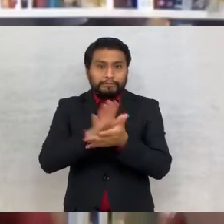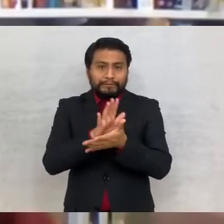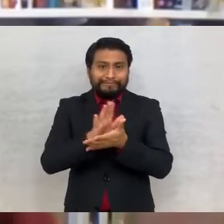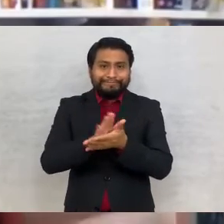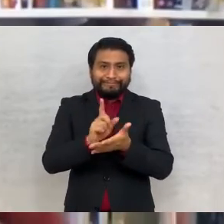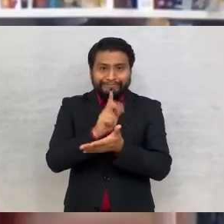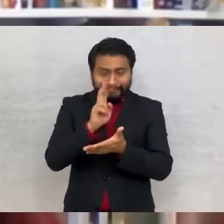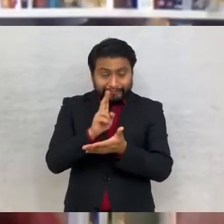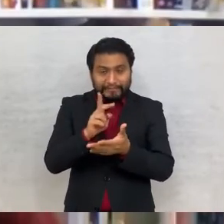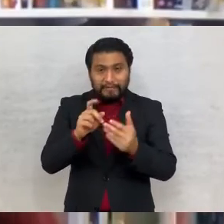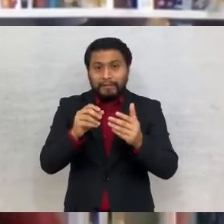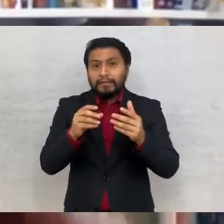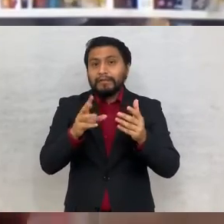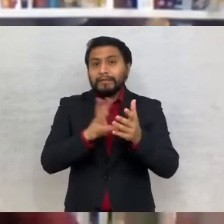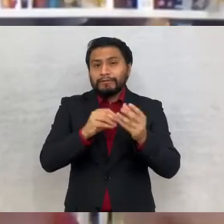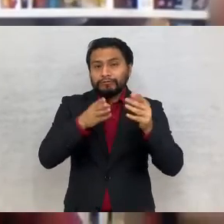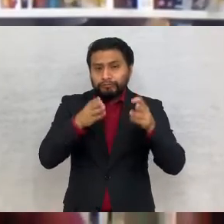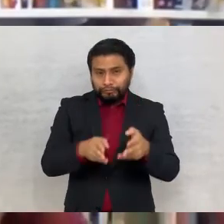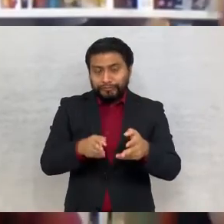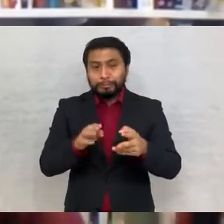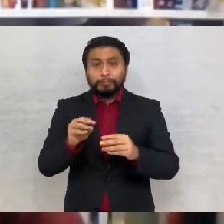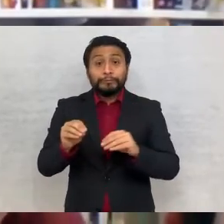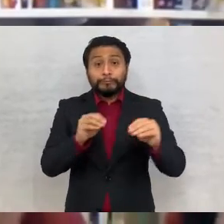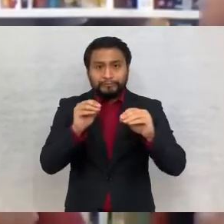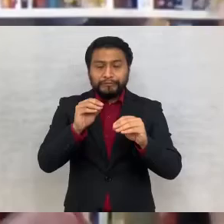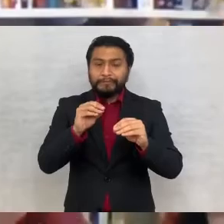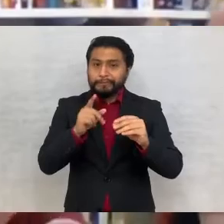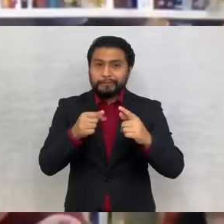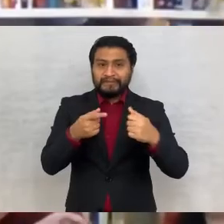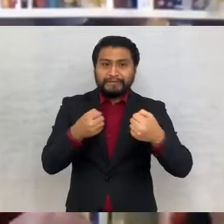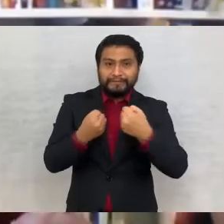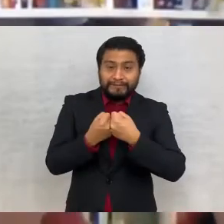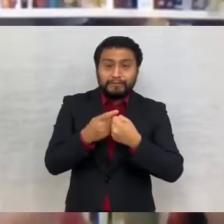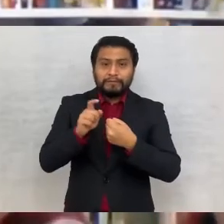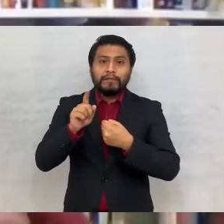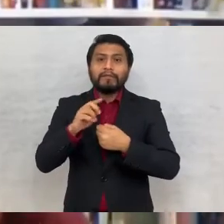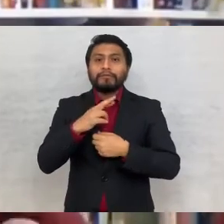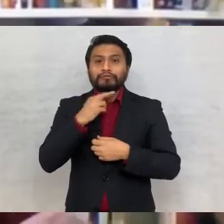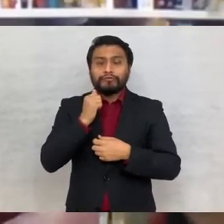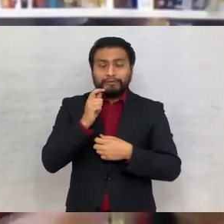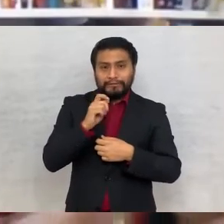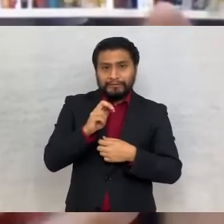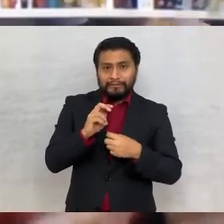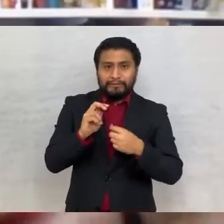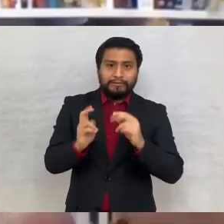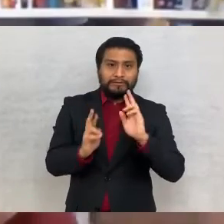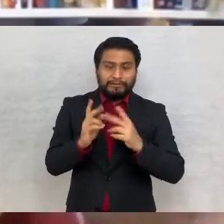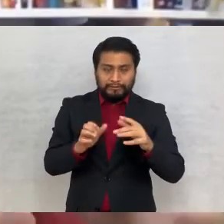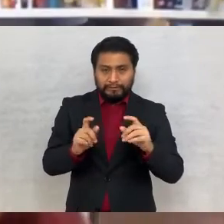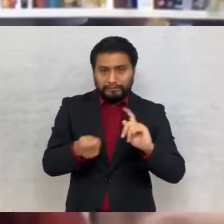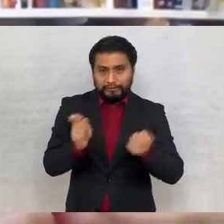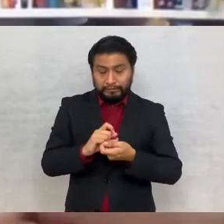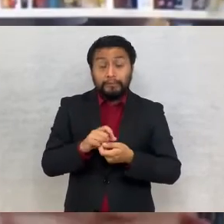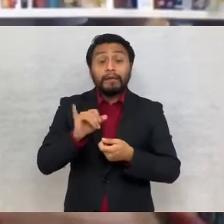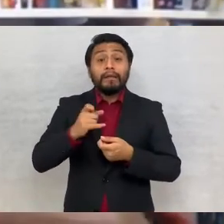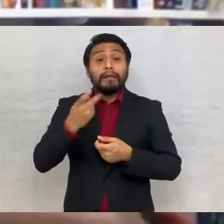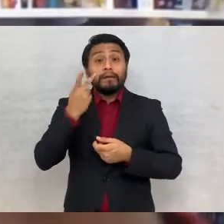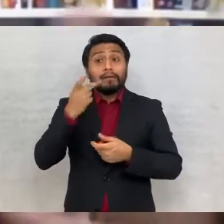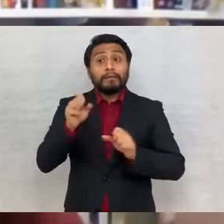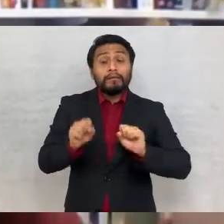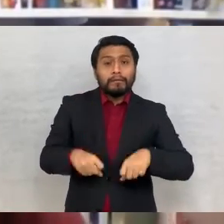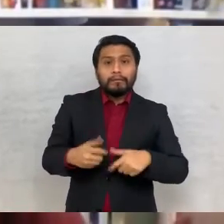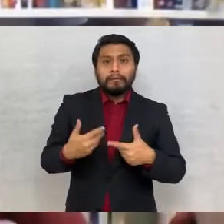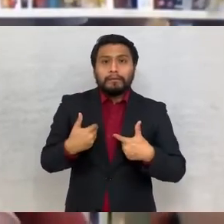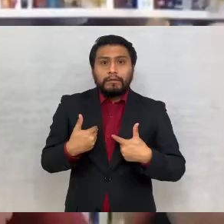Eugenic Society was the Argentine Social Museum, and there was one initiative that precisely reflected that communion of ideas. In 1919,